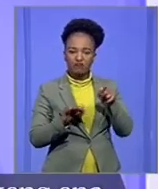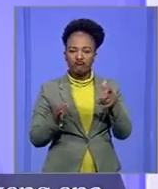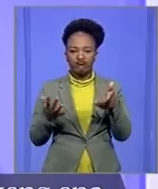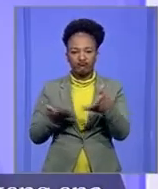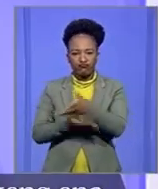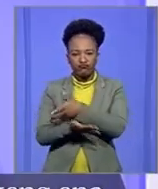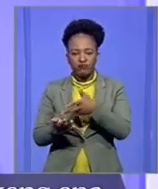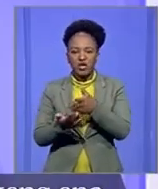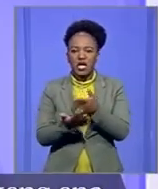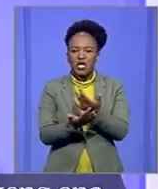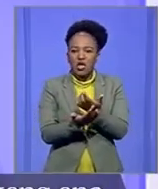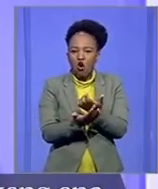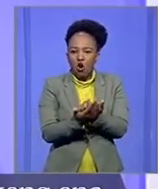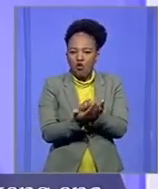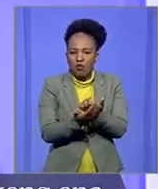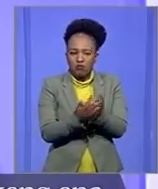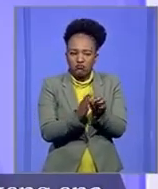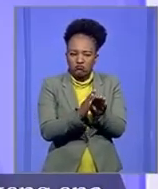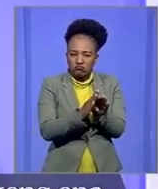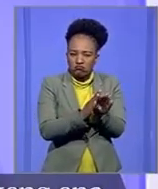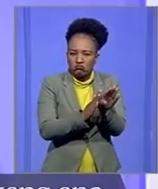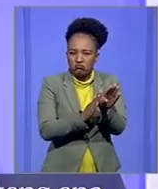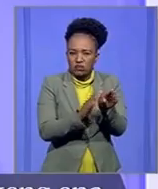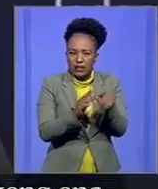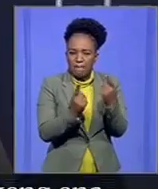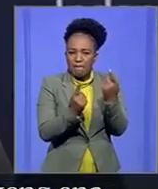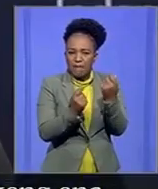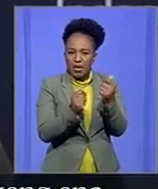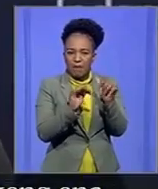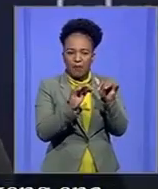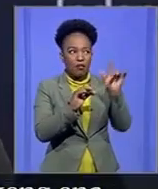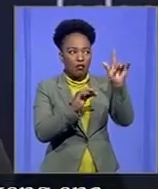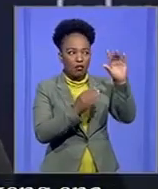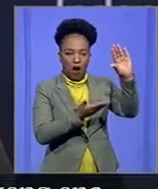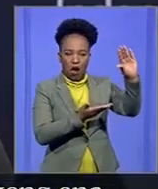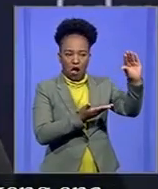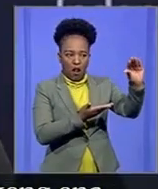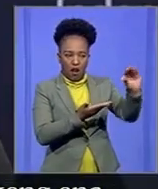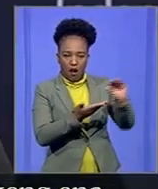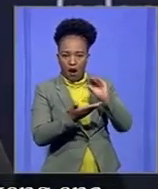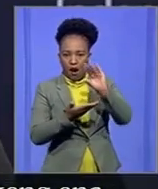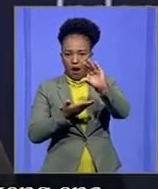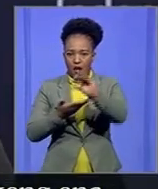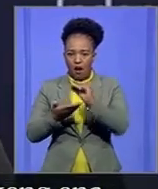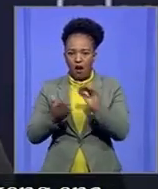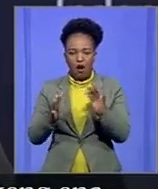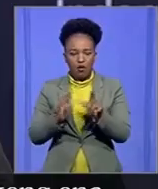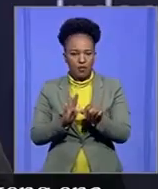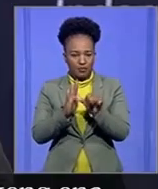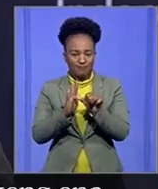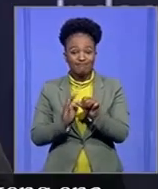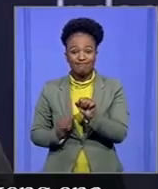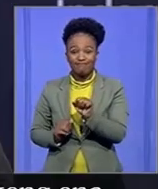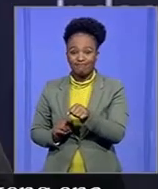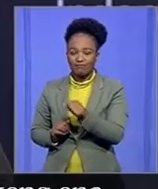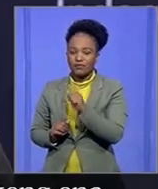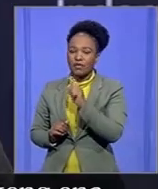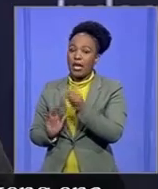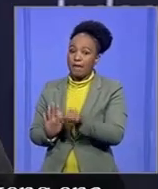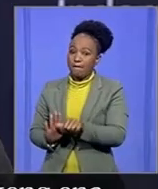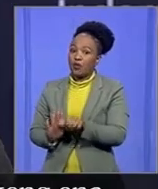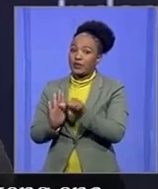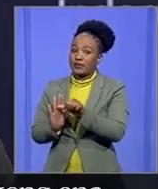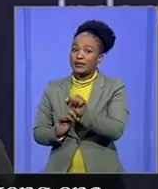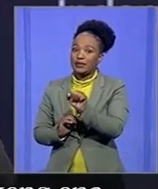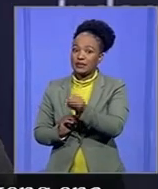le ho hohela boramatsete ka rona? Go botlhokwa thata raitsho bogolosegolo ga o lebeletse gore moruo wa naga Afrika Borwa, moruo